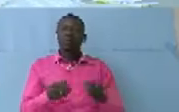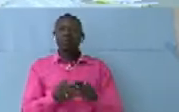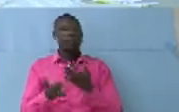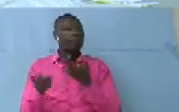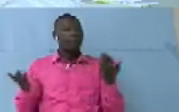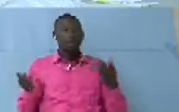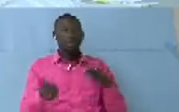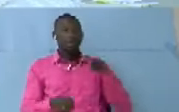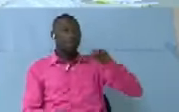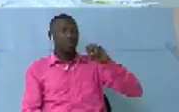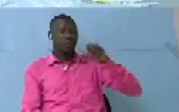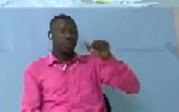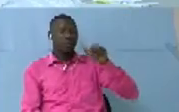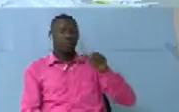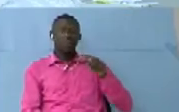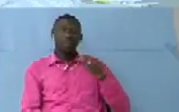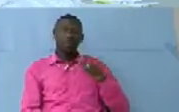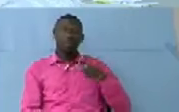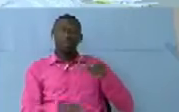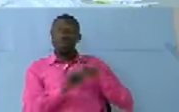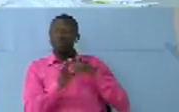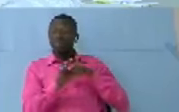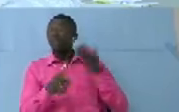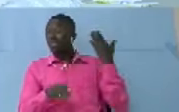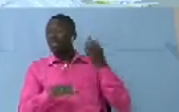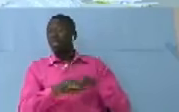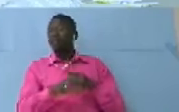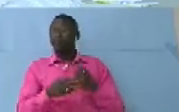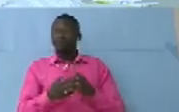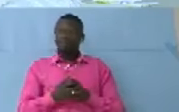NIA agents.